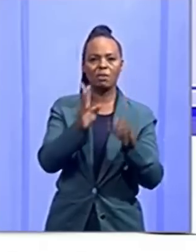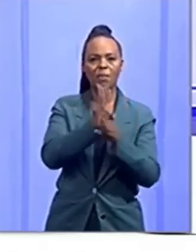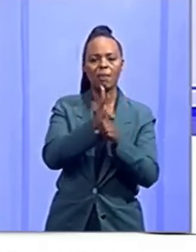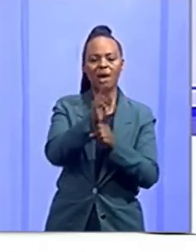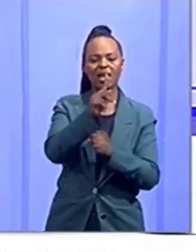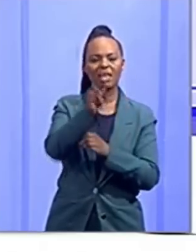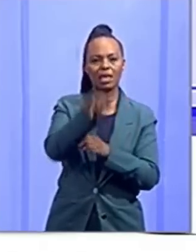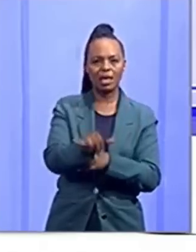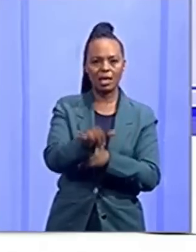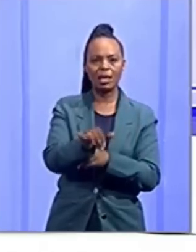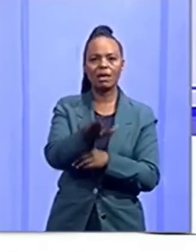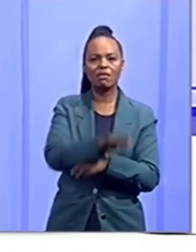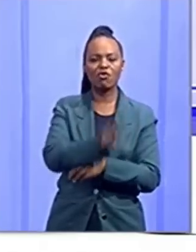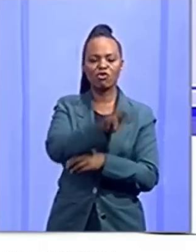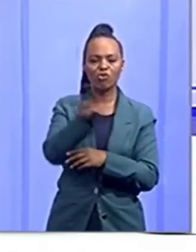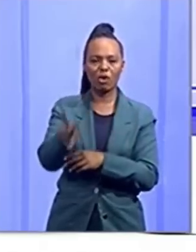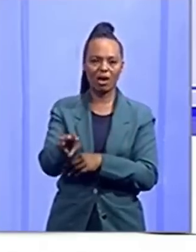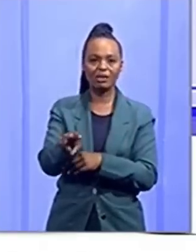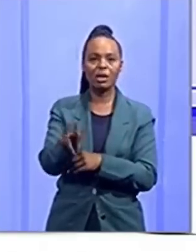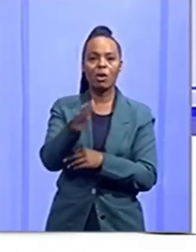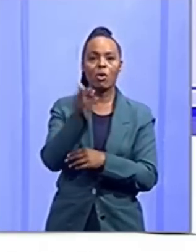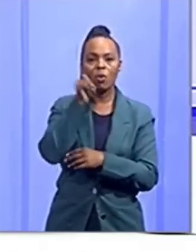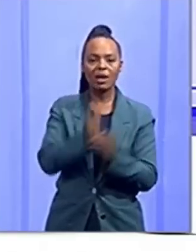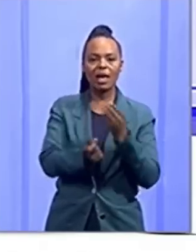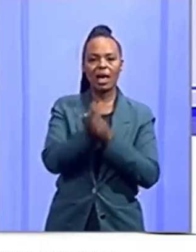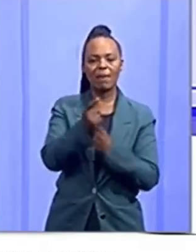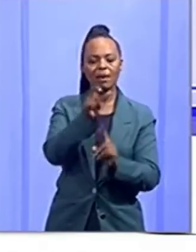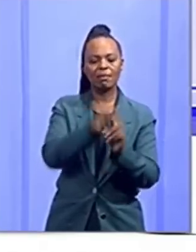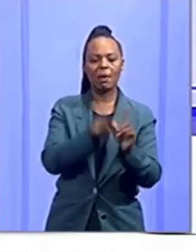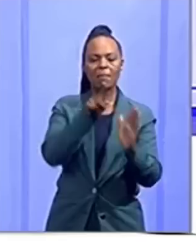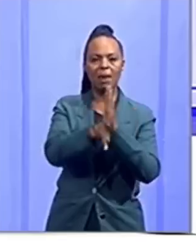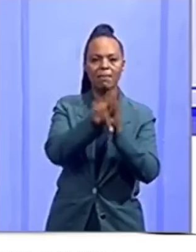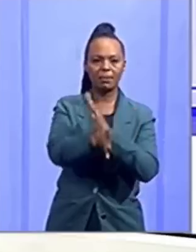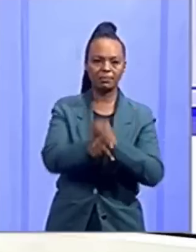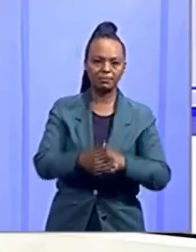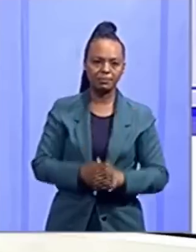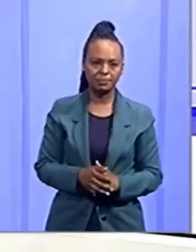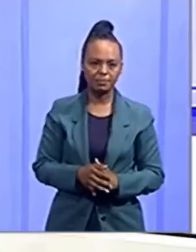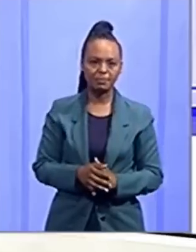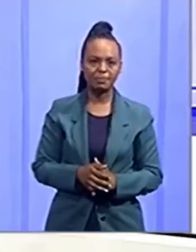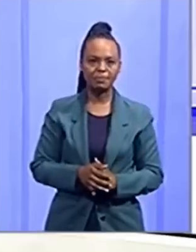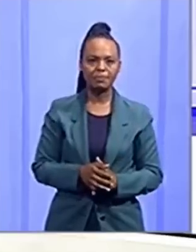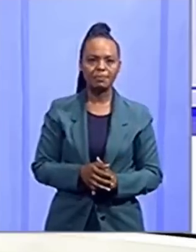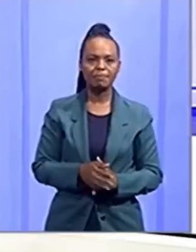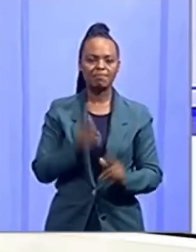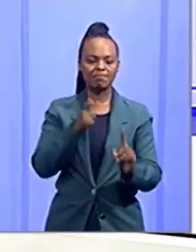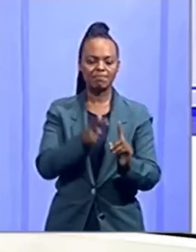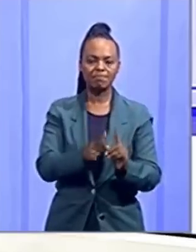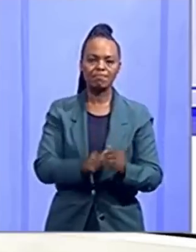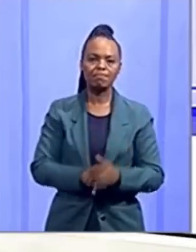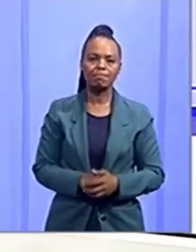kwa botlhaba ba Johannesburg fa Meiwa a bolawa ka go thuntsiwa.